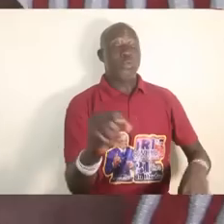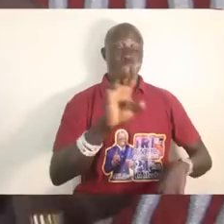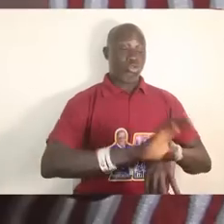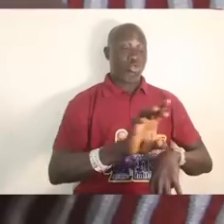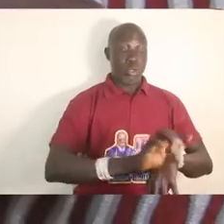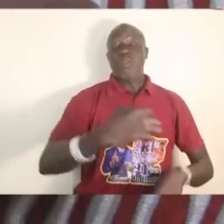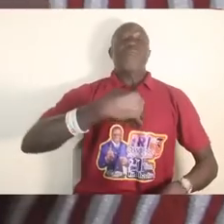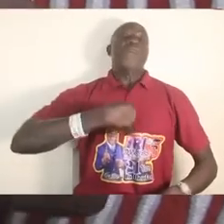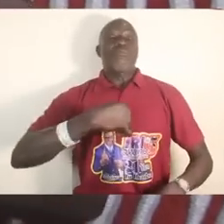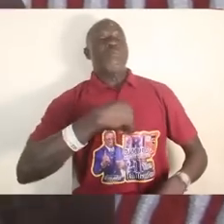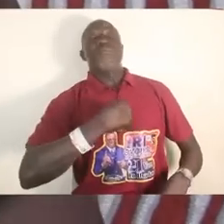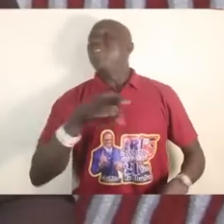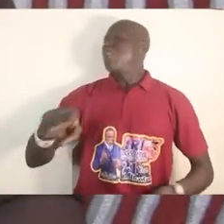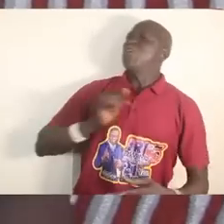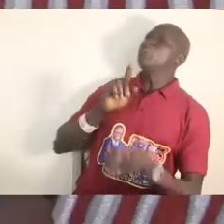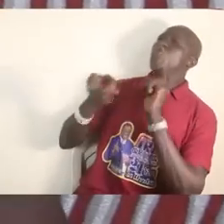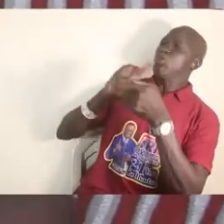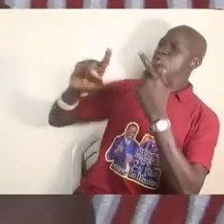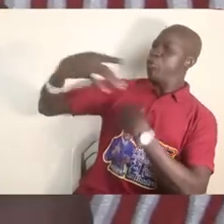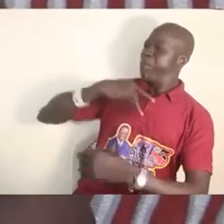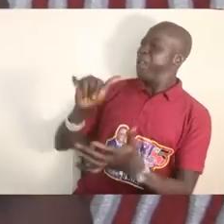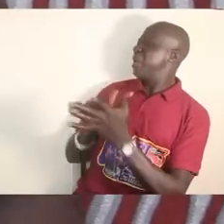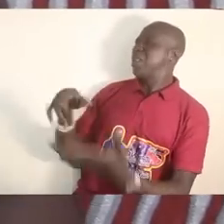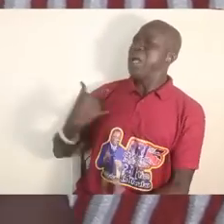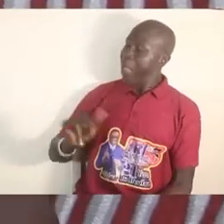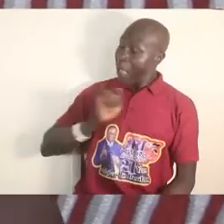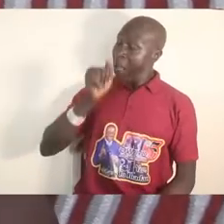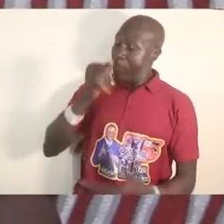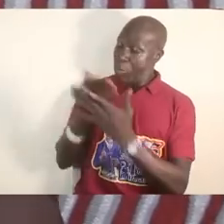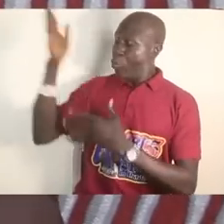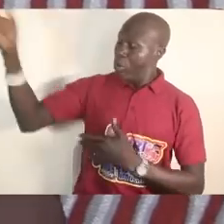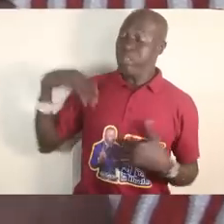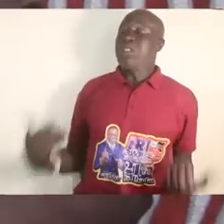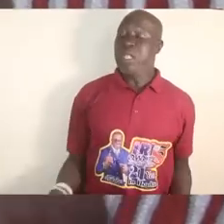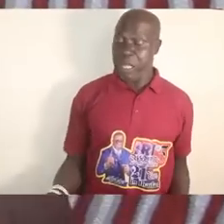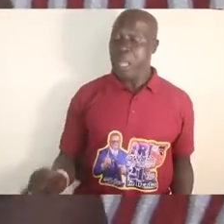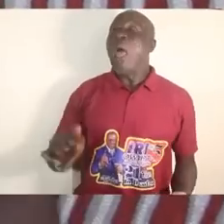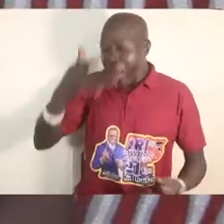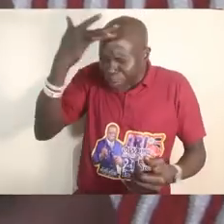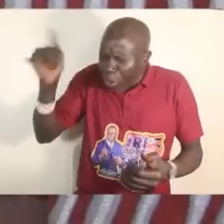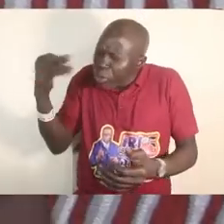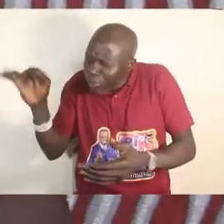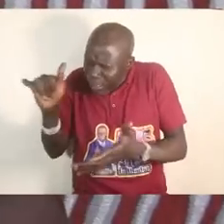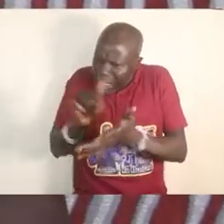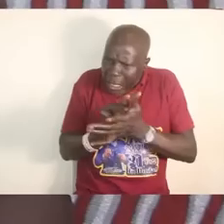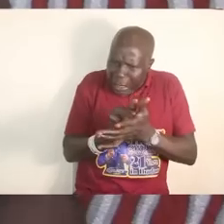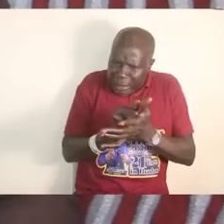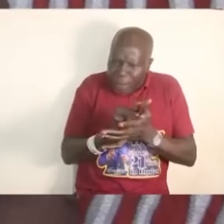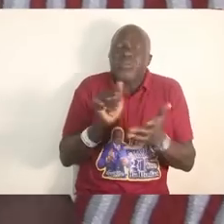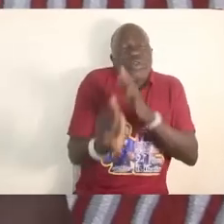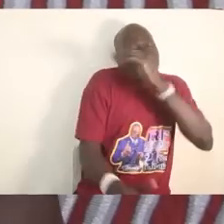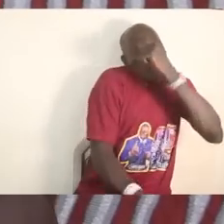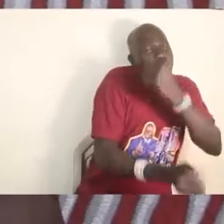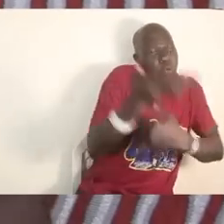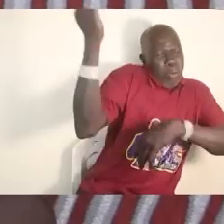church. Emi ni lagbaja n ba so. So lagbaja is talking to me like that. Emi ni mo wa nbe. I'm the one there. O de tori yen. Because of that. O de pada